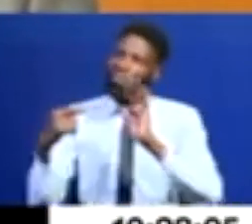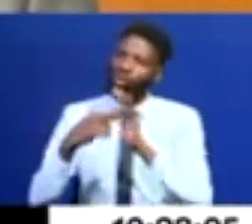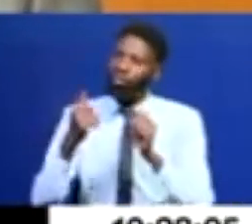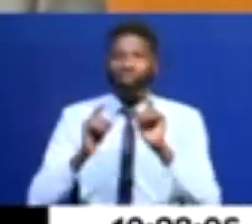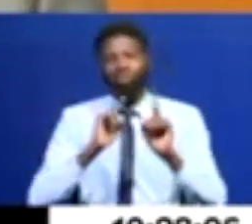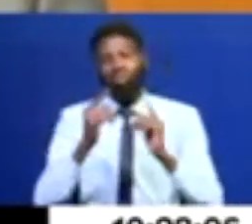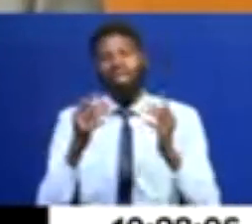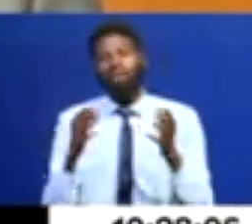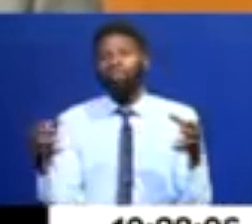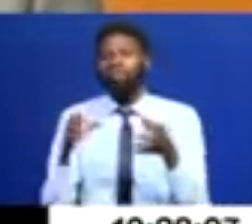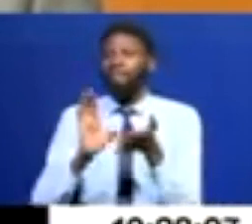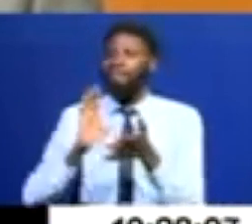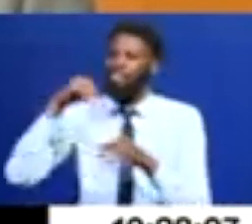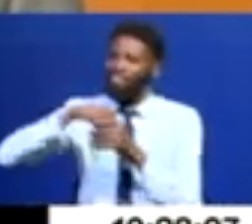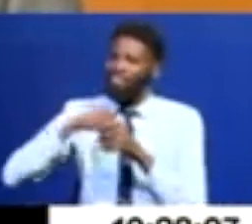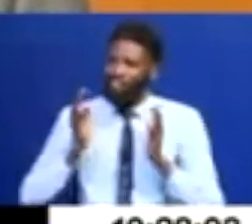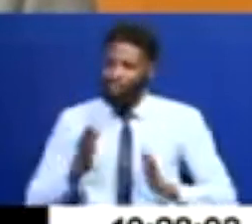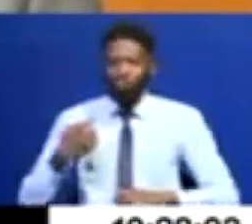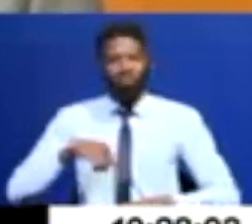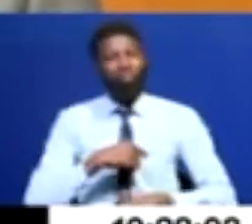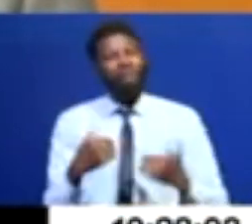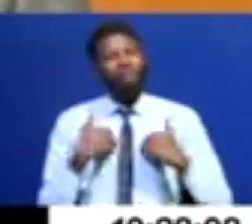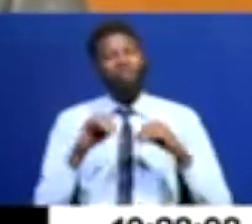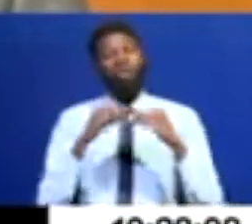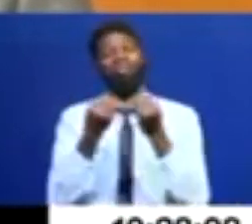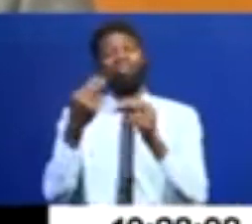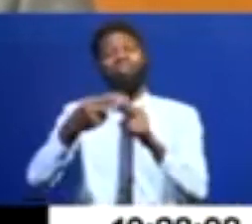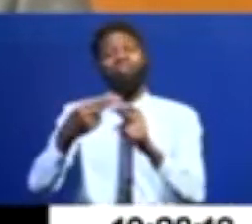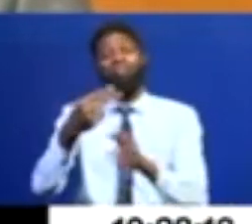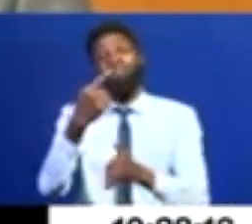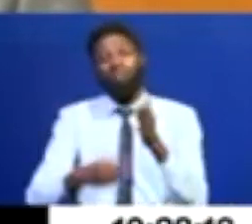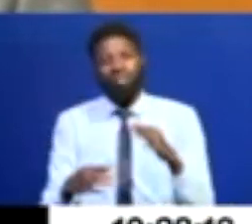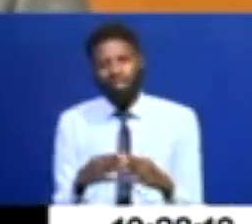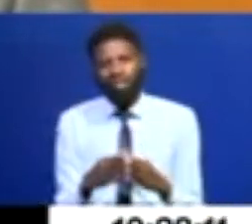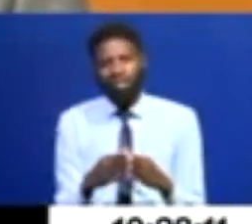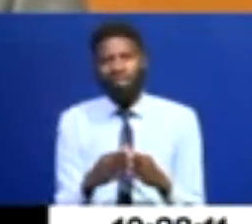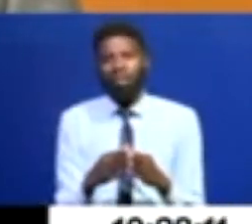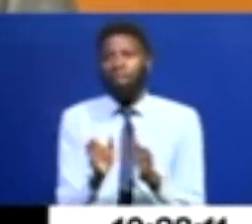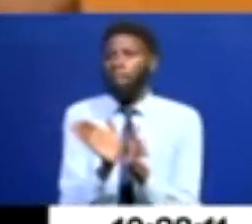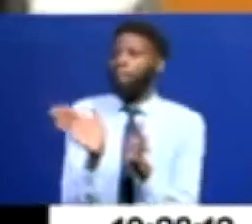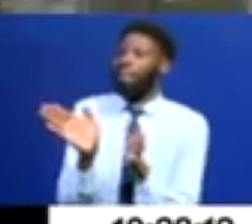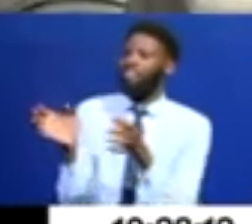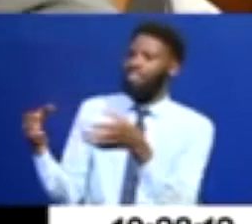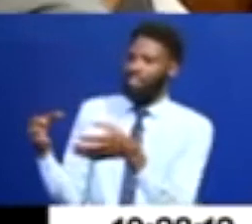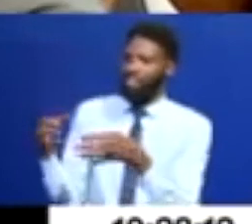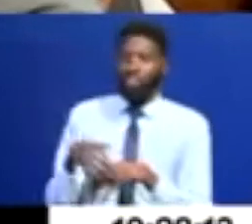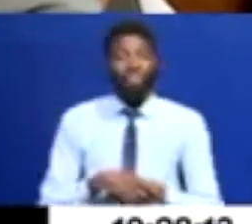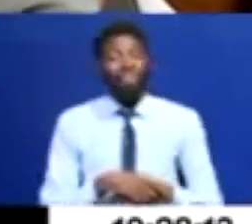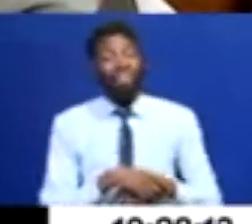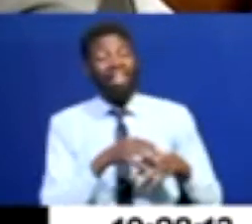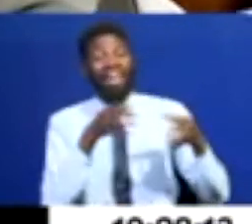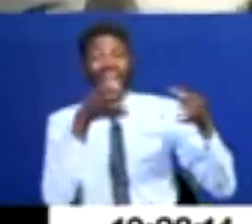on investors. We used to have, or we have, organization we call branch companies, where a company